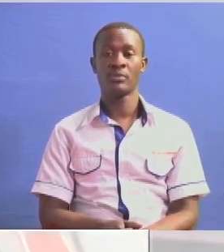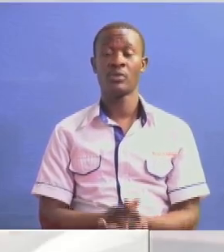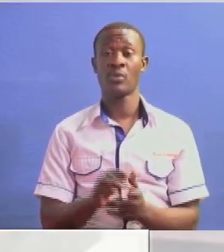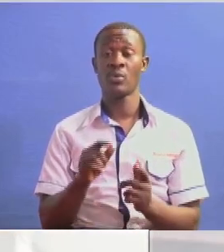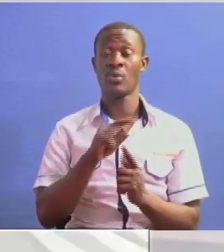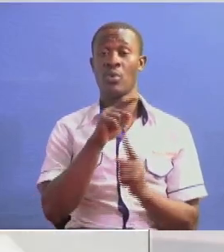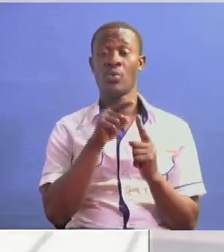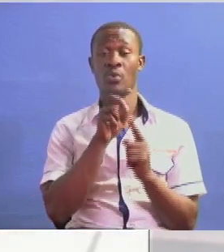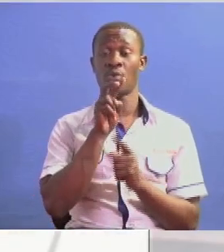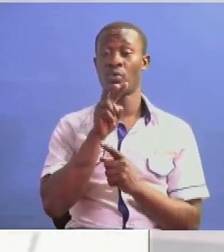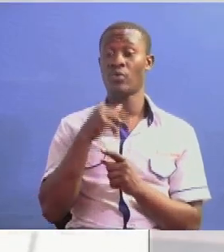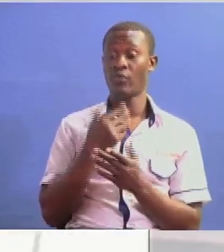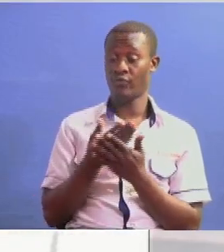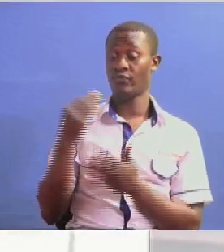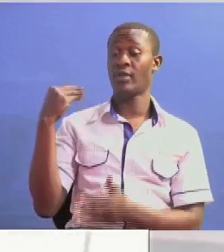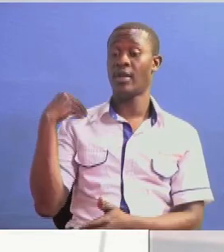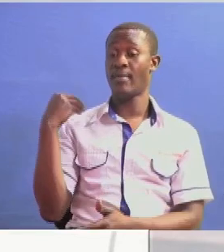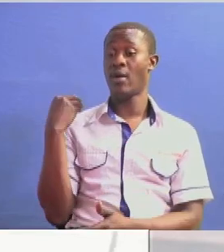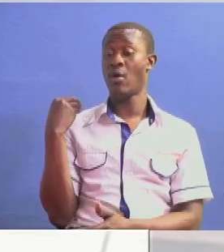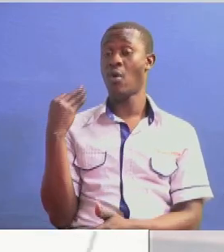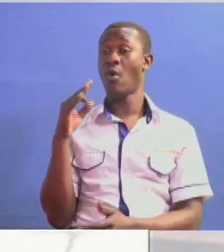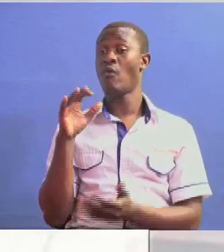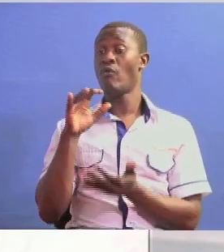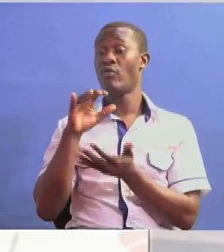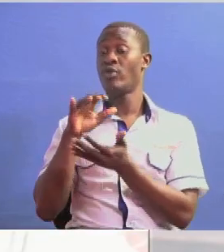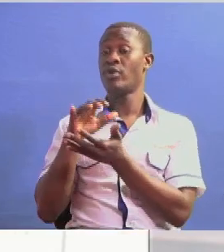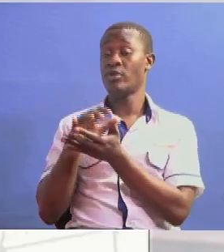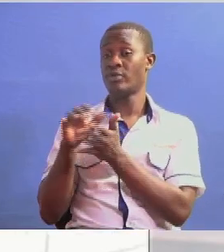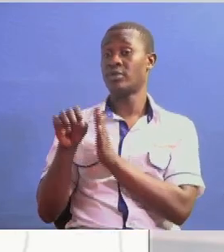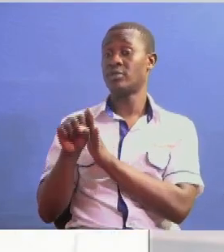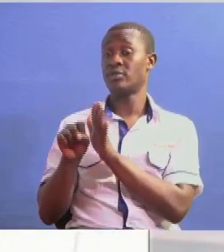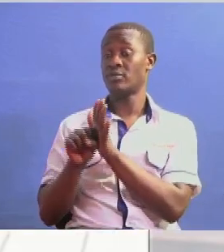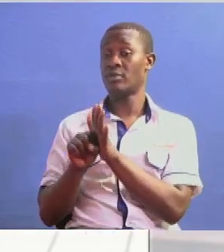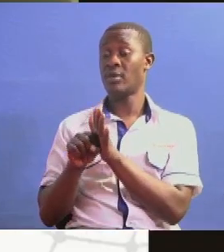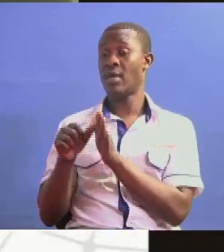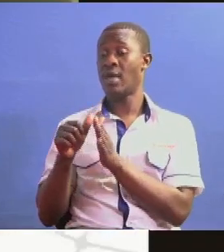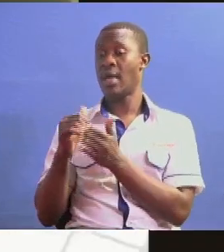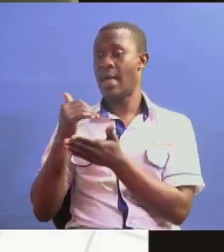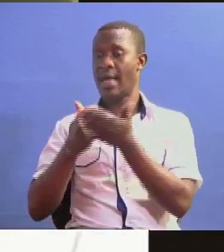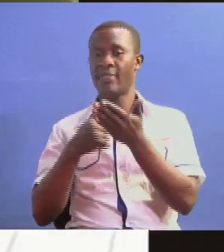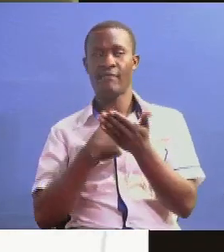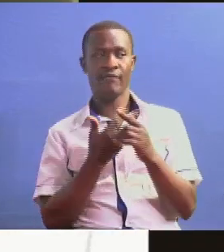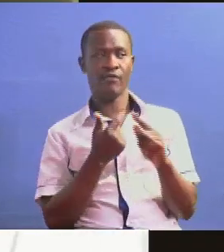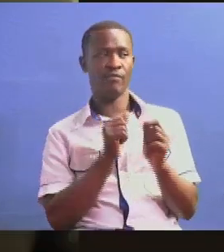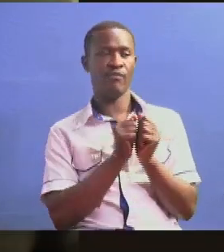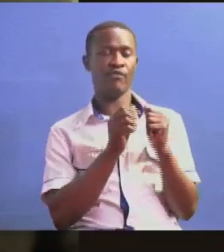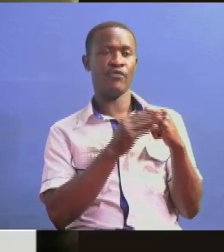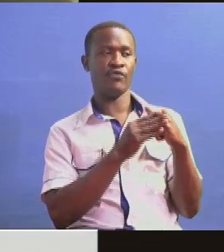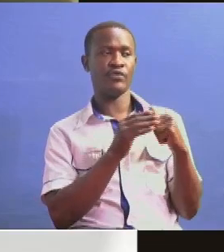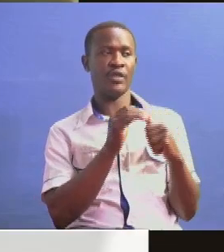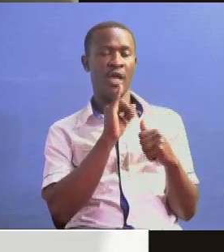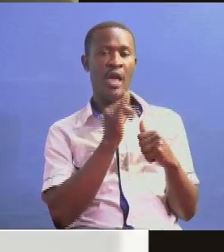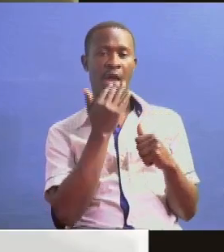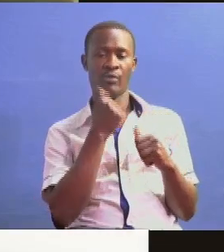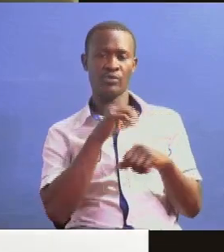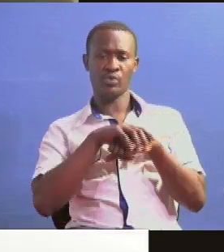look at, the number of, rather the reduced, subject, some from 14 to 9, well, I want to